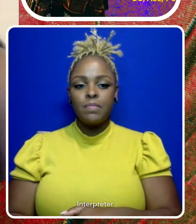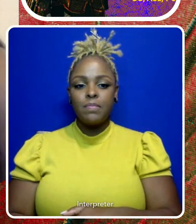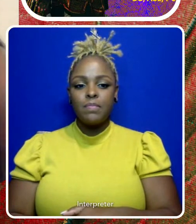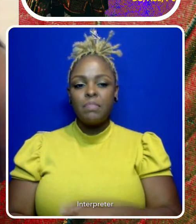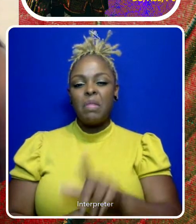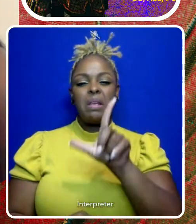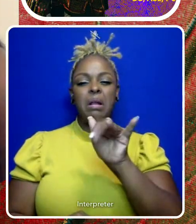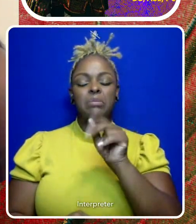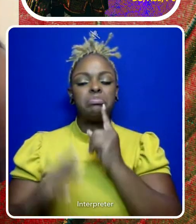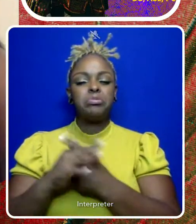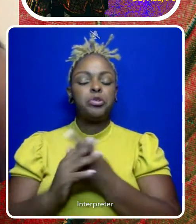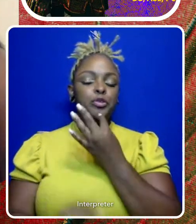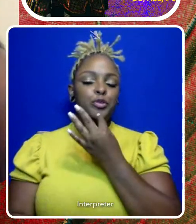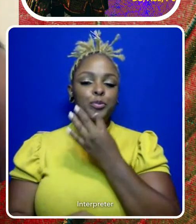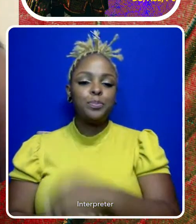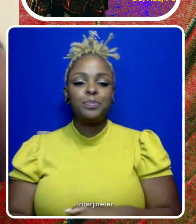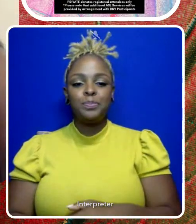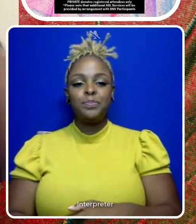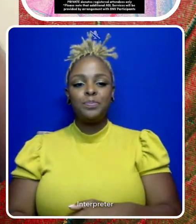Where?